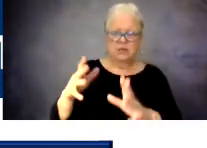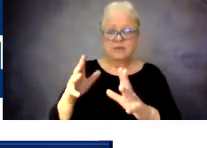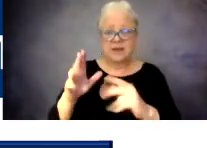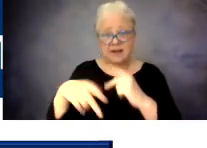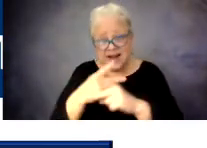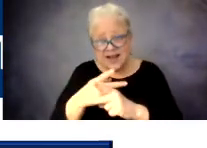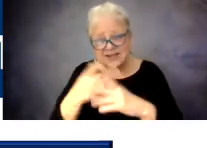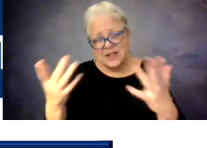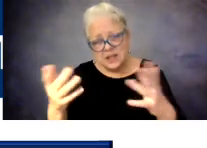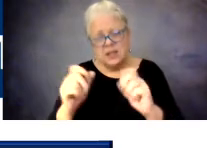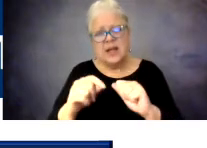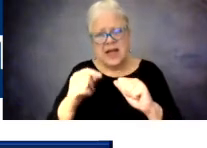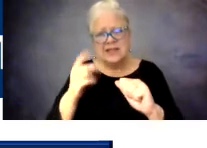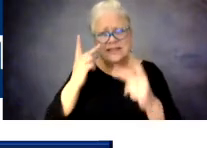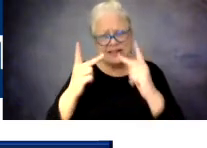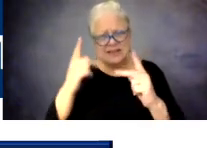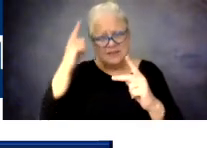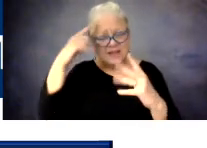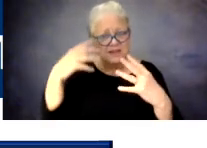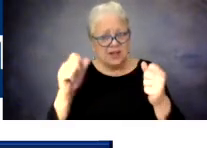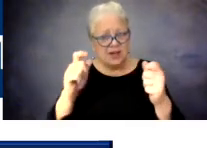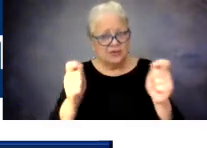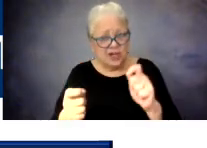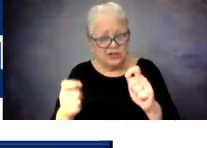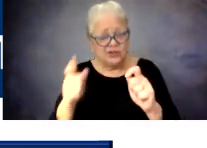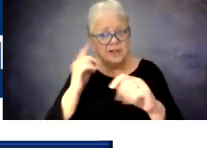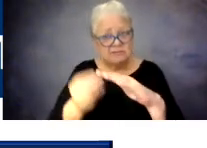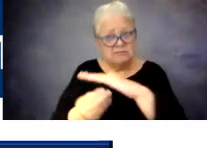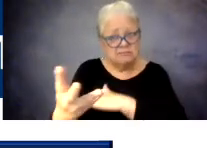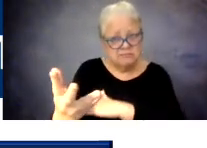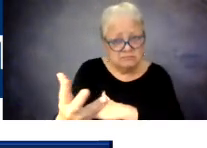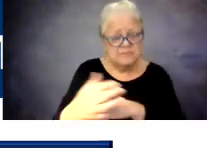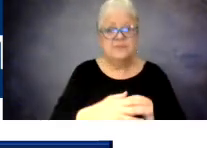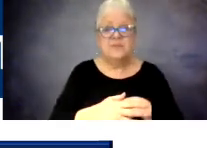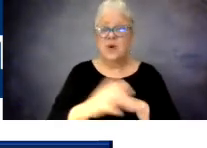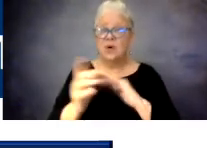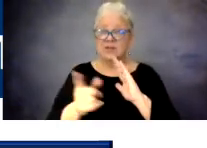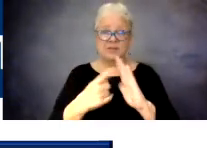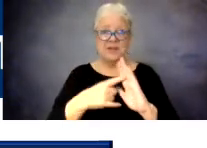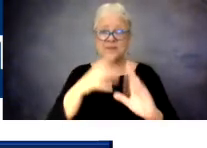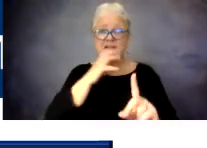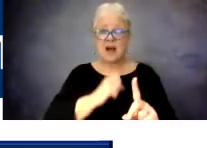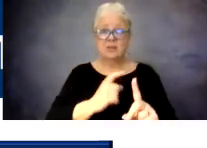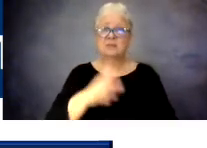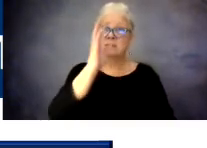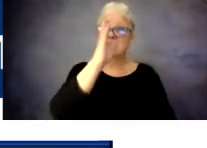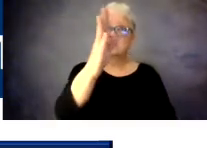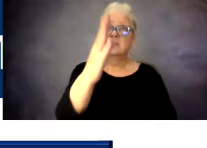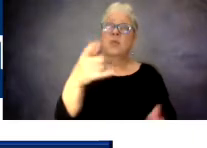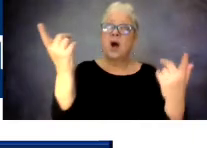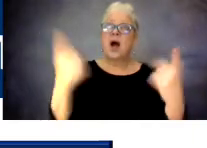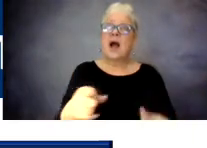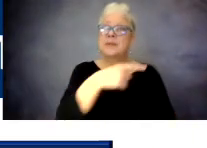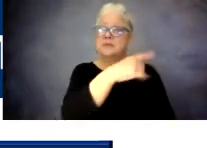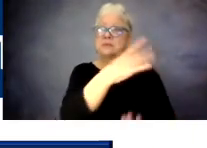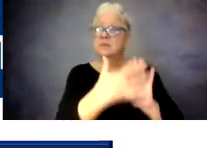mental health changes, or sometimes the elder will just, disclose it and tell somebody what happened.